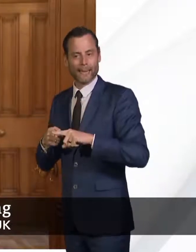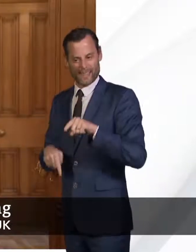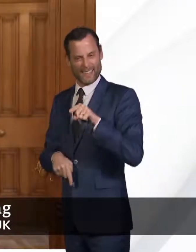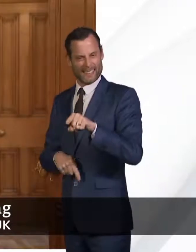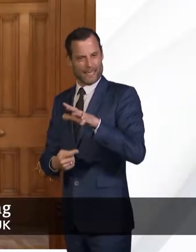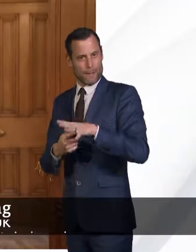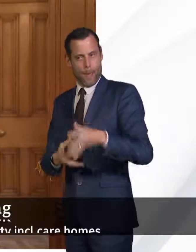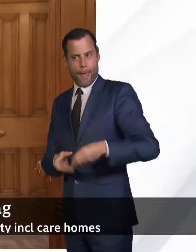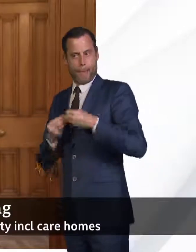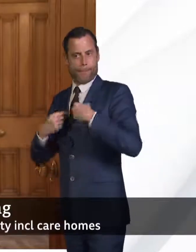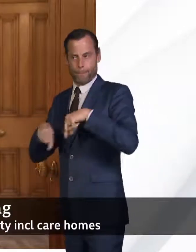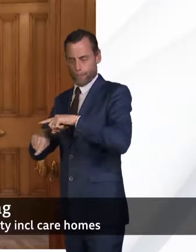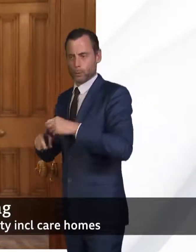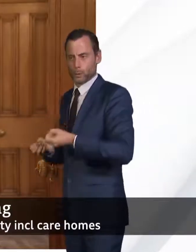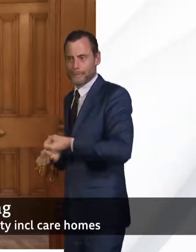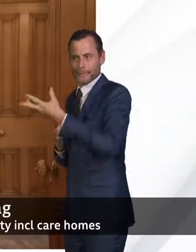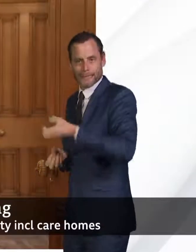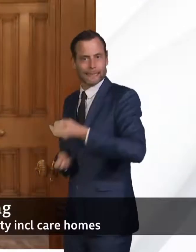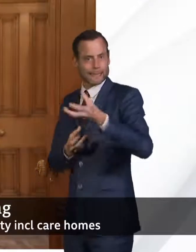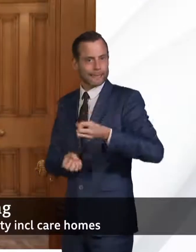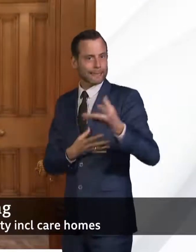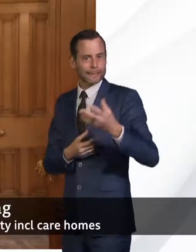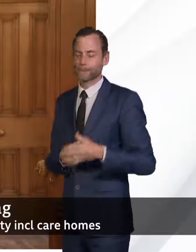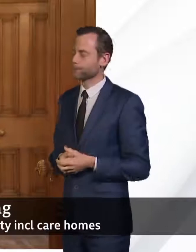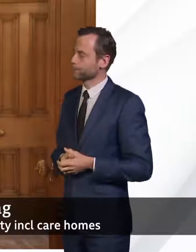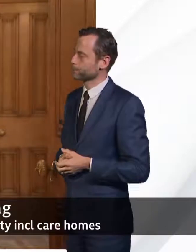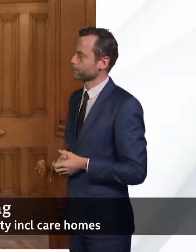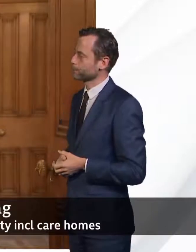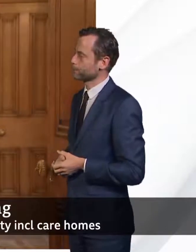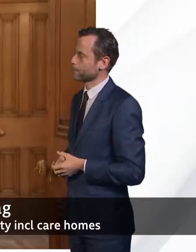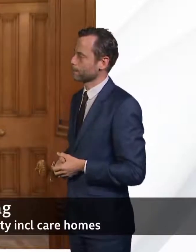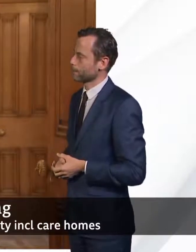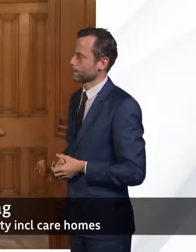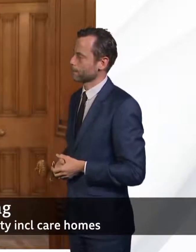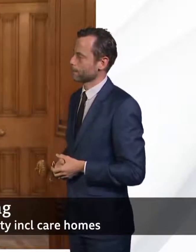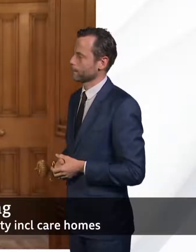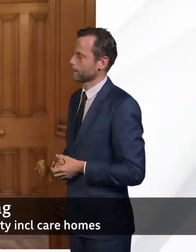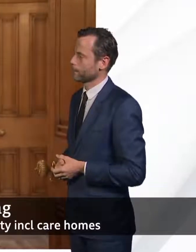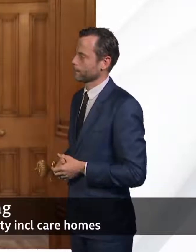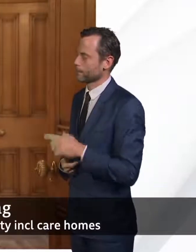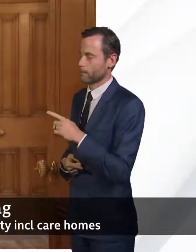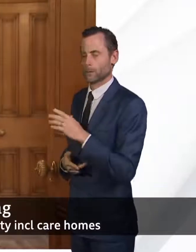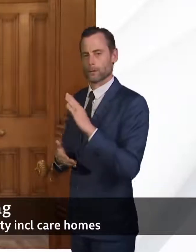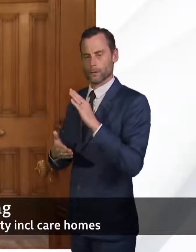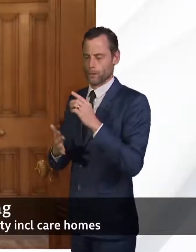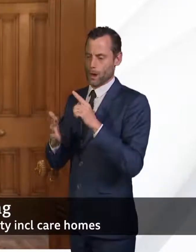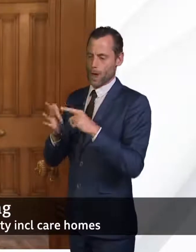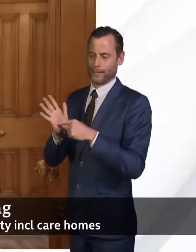effort, and we're working on it as hard as we possibly can. Thanks, Hugh. Paul Brand from